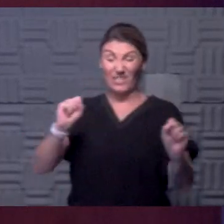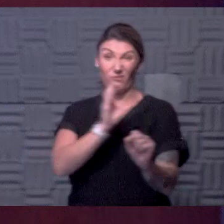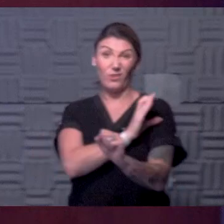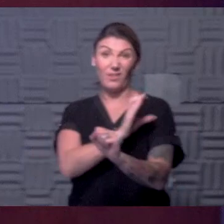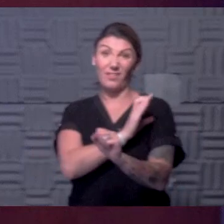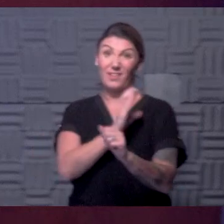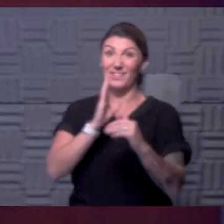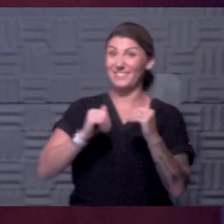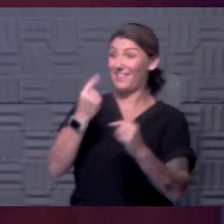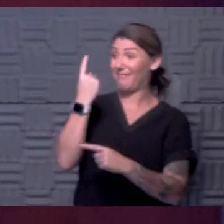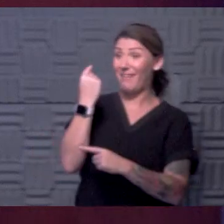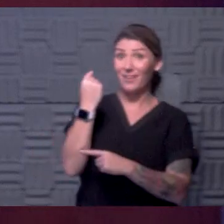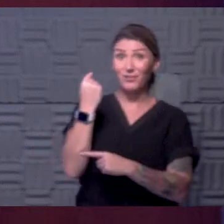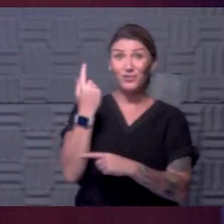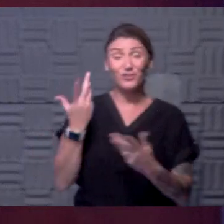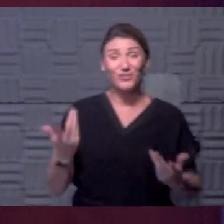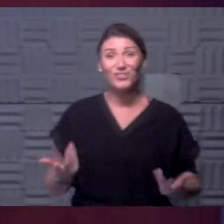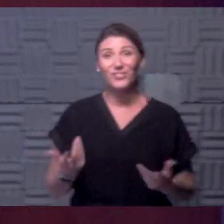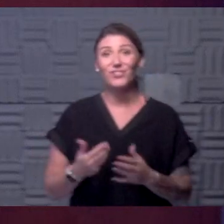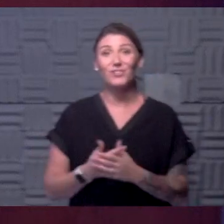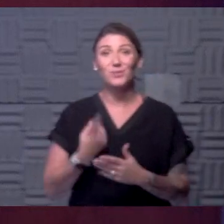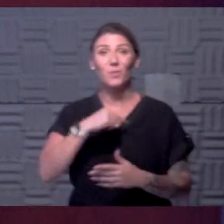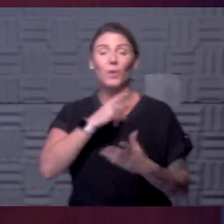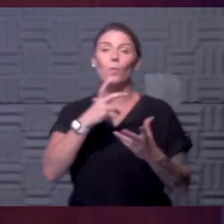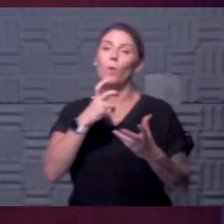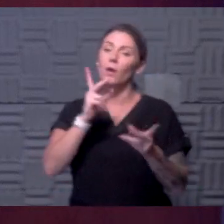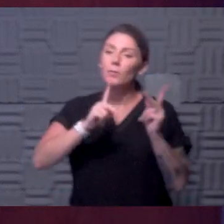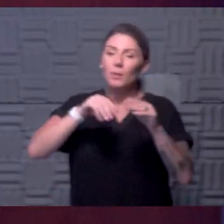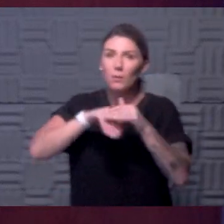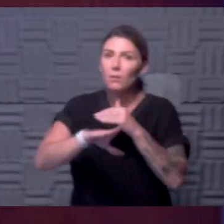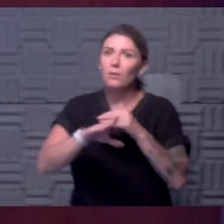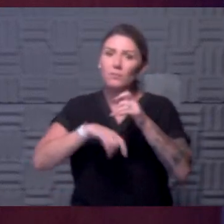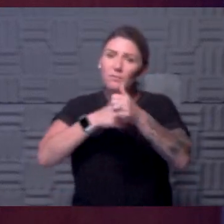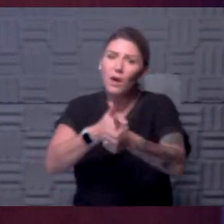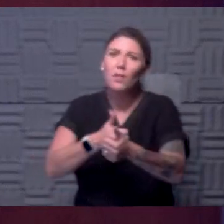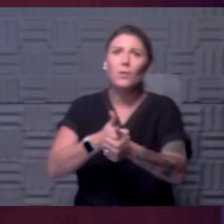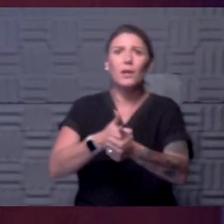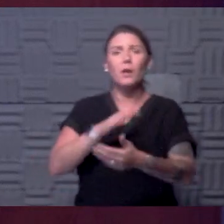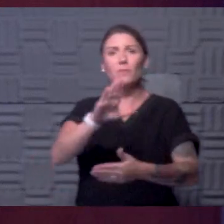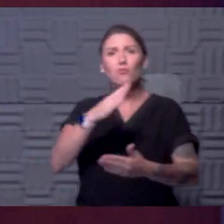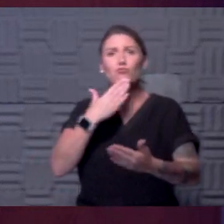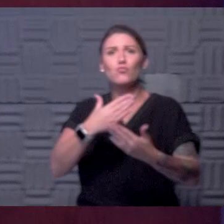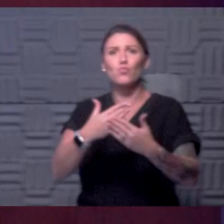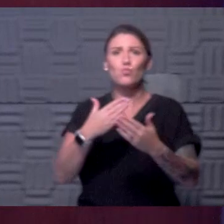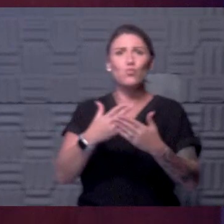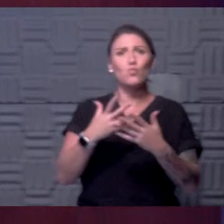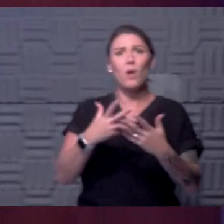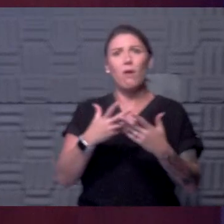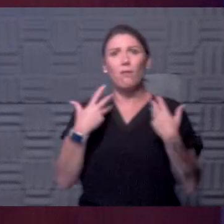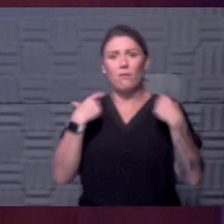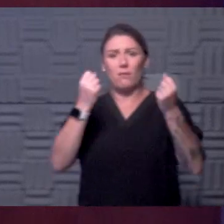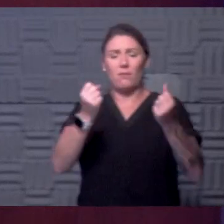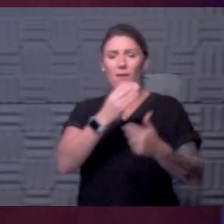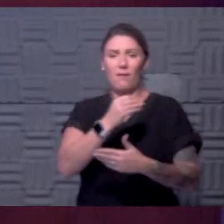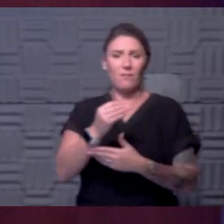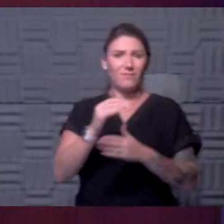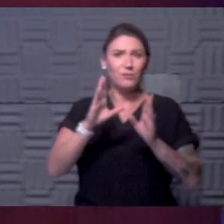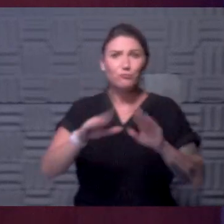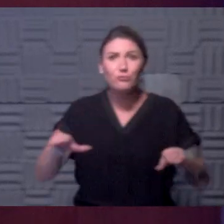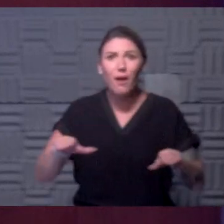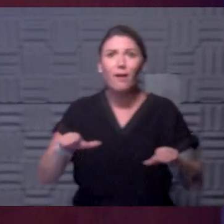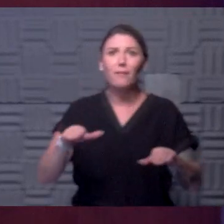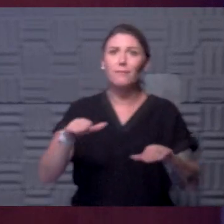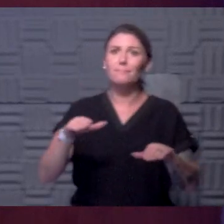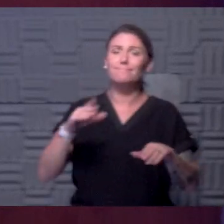time. So we want people to be coming in, keeping up on all that well care, whether it's child, adolescent, or adult,